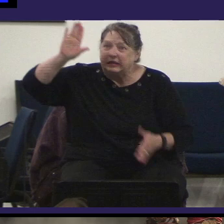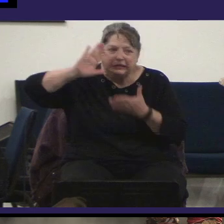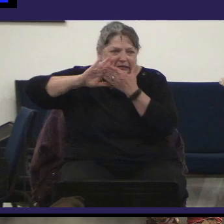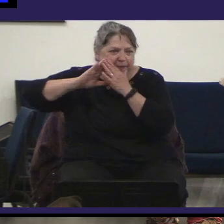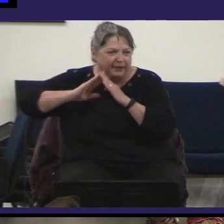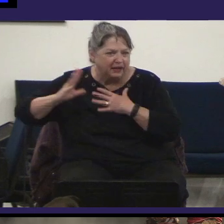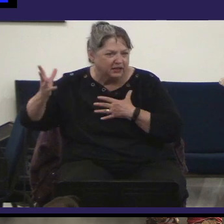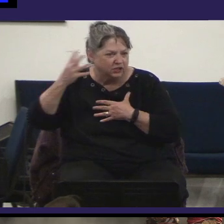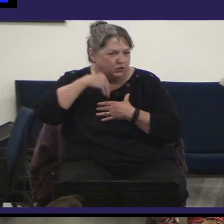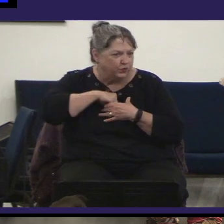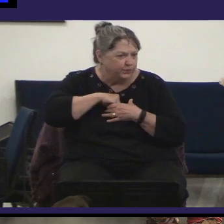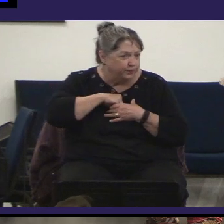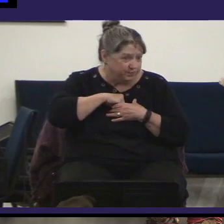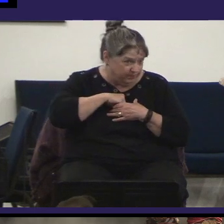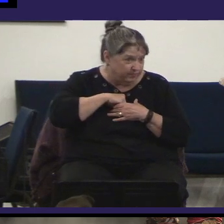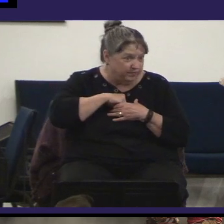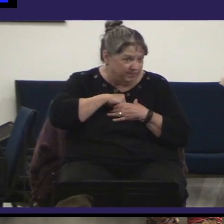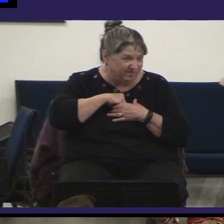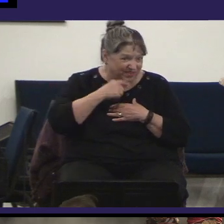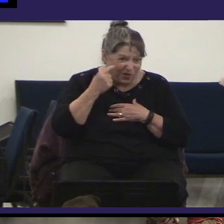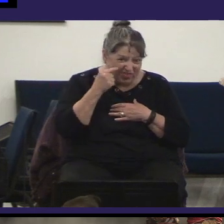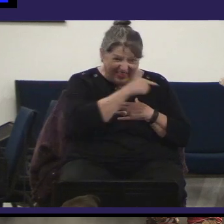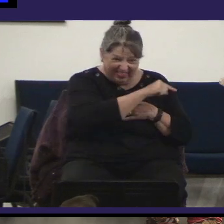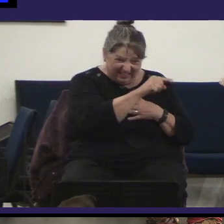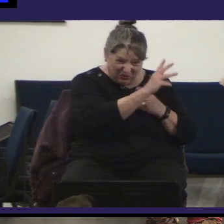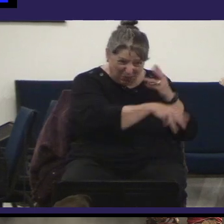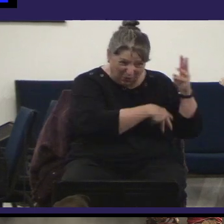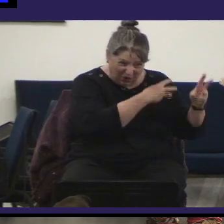our hearts. Is the world coming to an end?